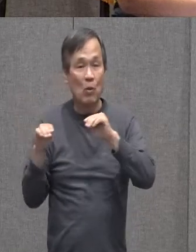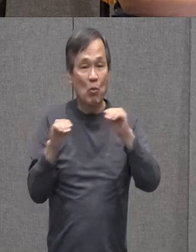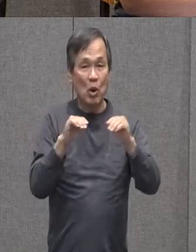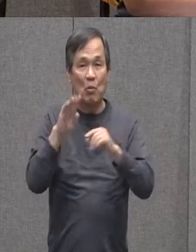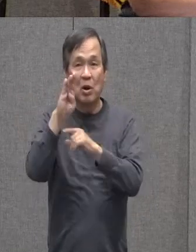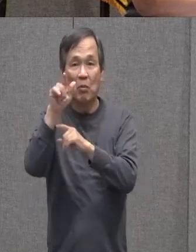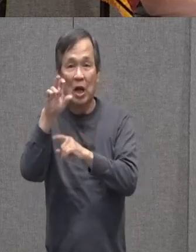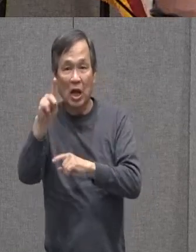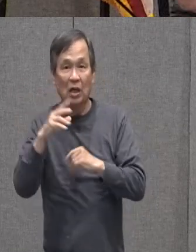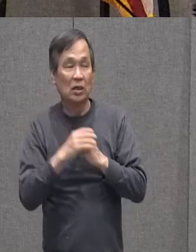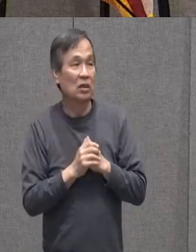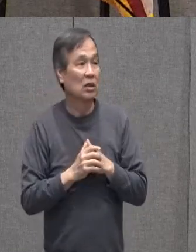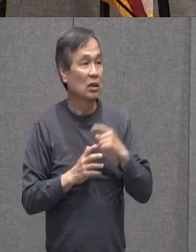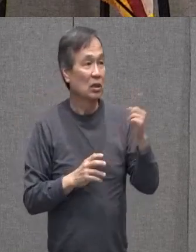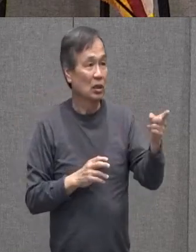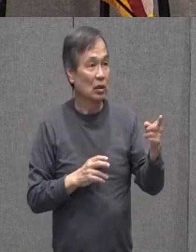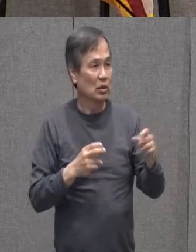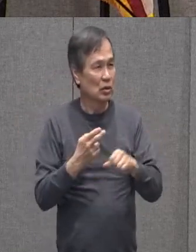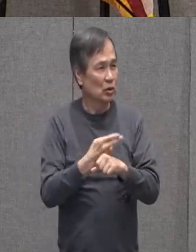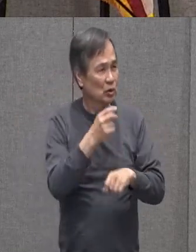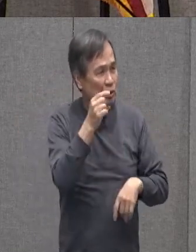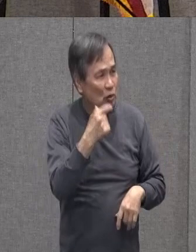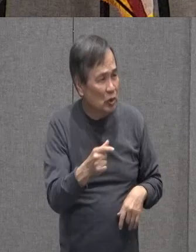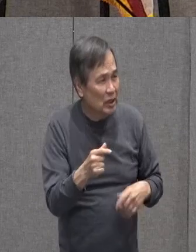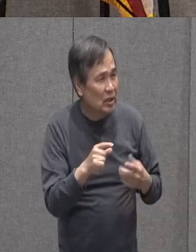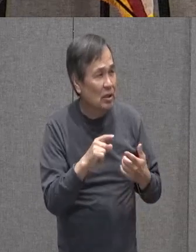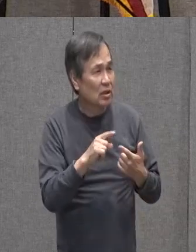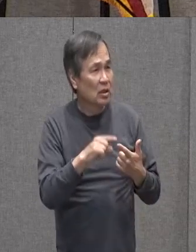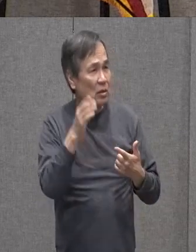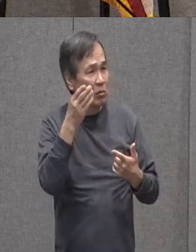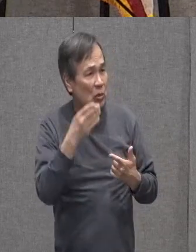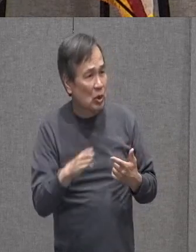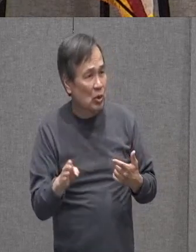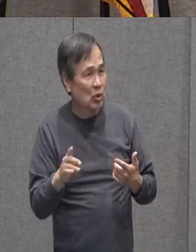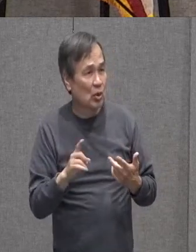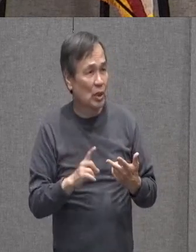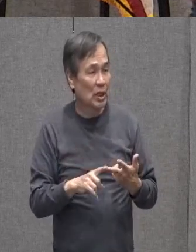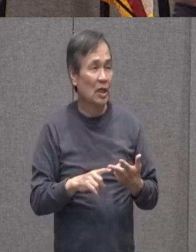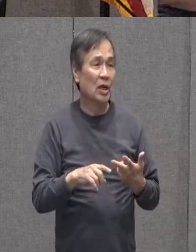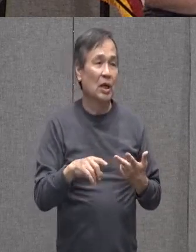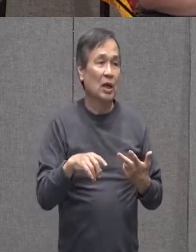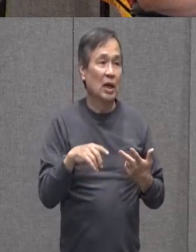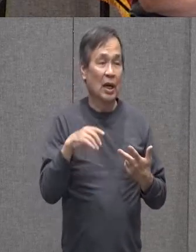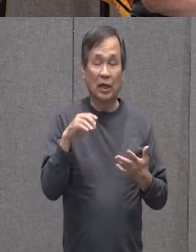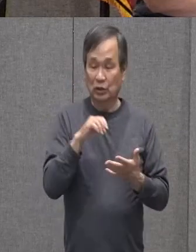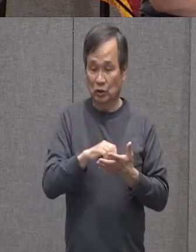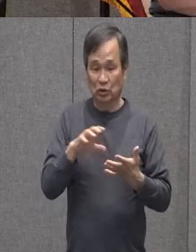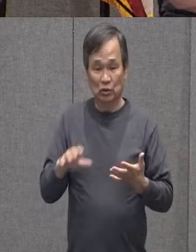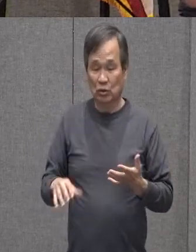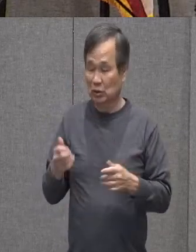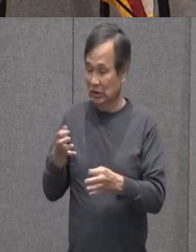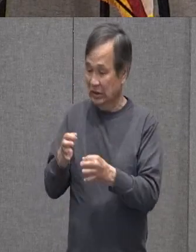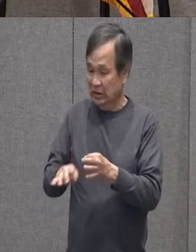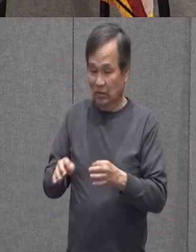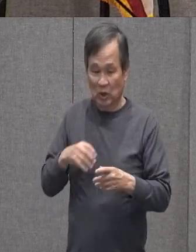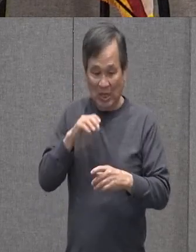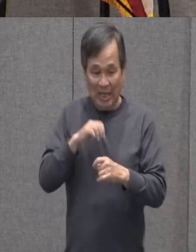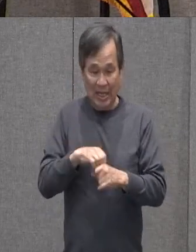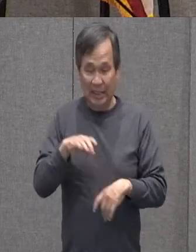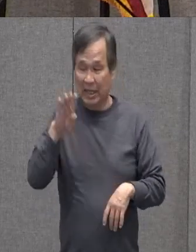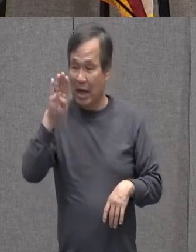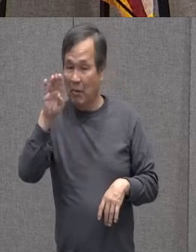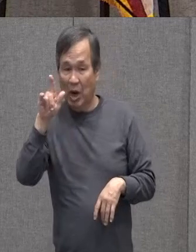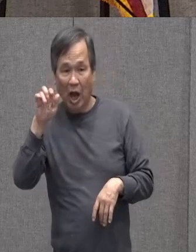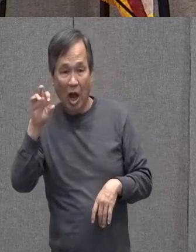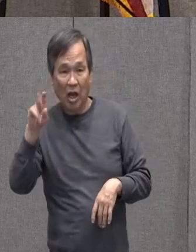it's green. The colors we use are green, blue. The movement block in coding is green, and the student enters into the block how